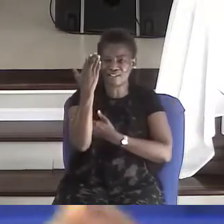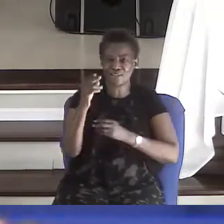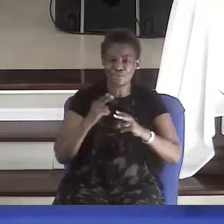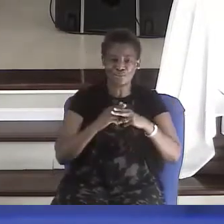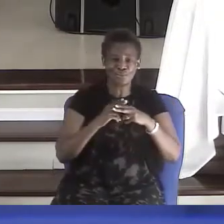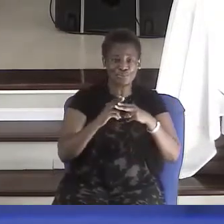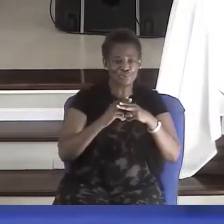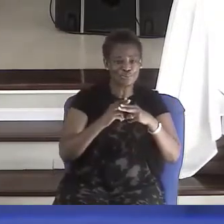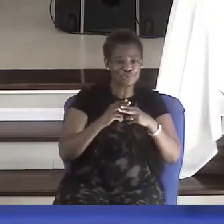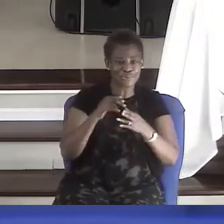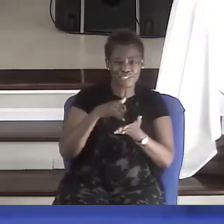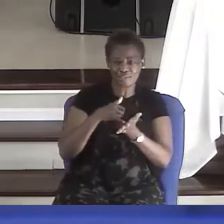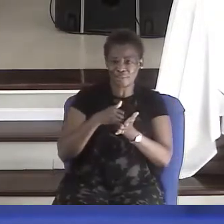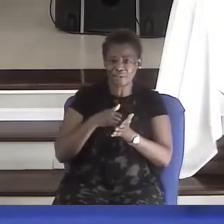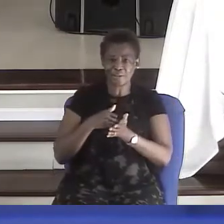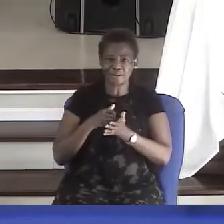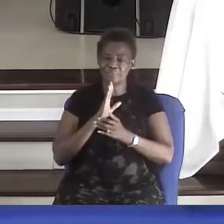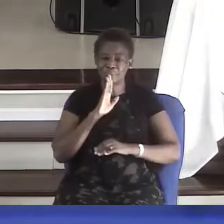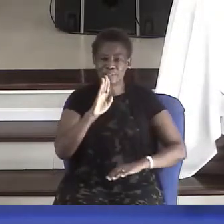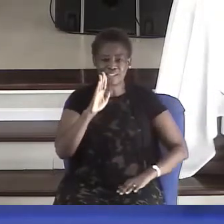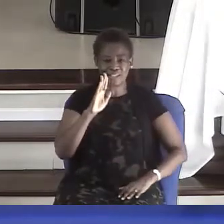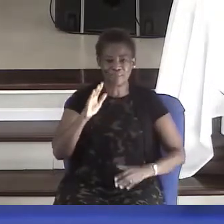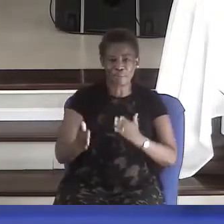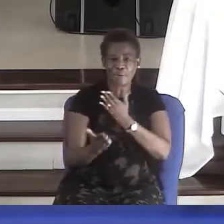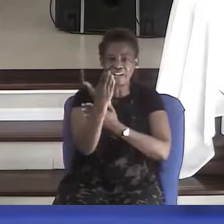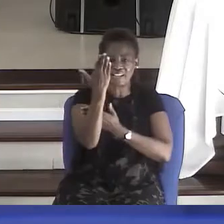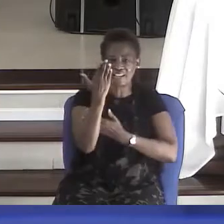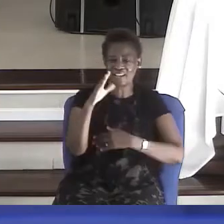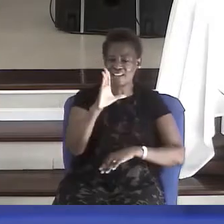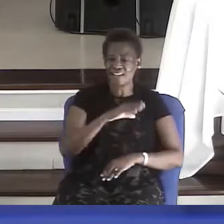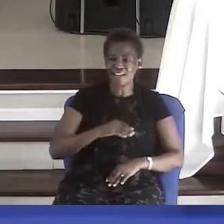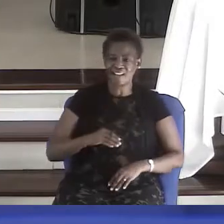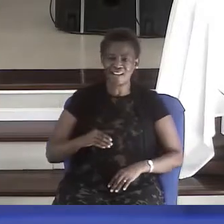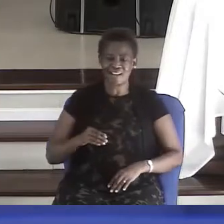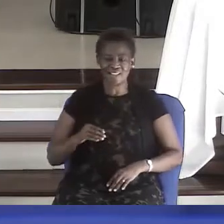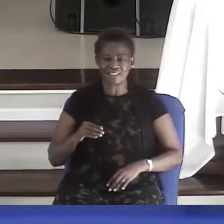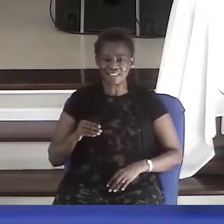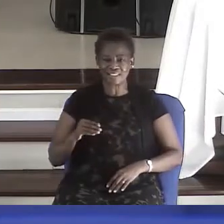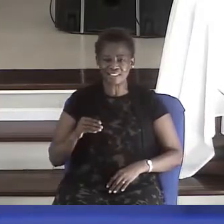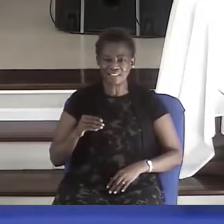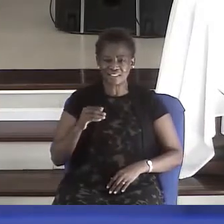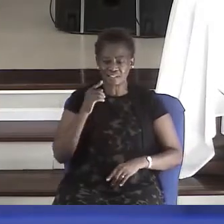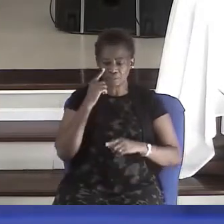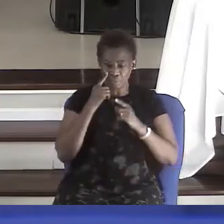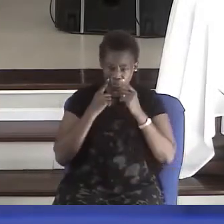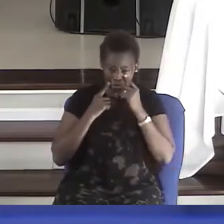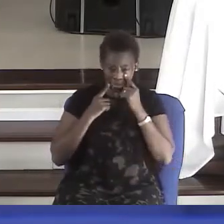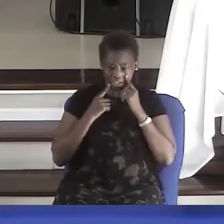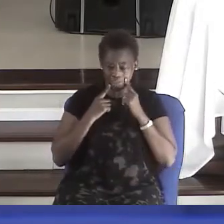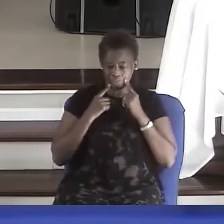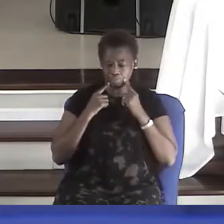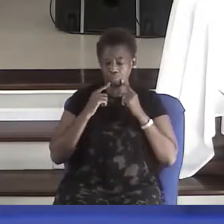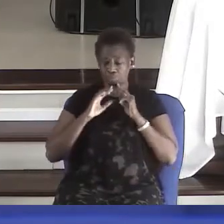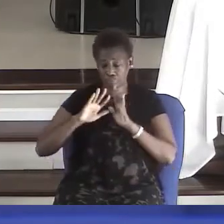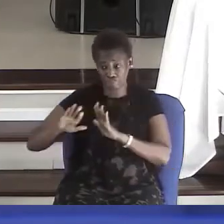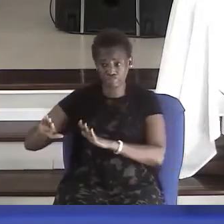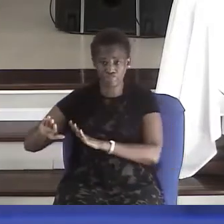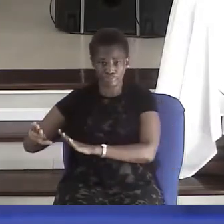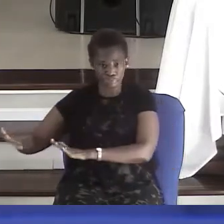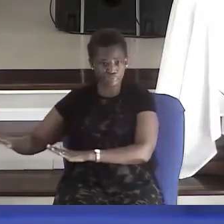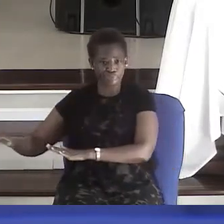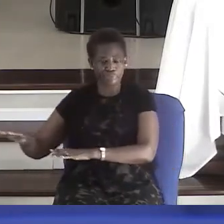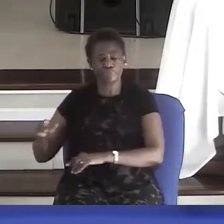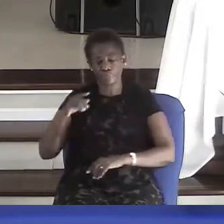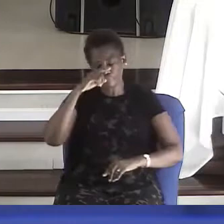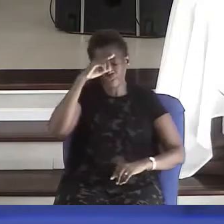will be morning, and our mourning will be over. For